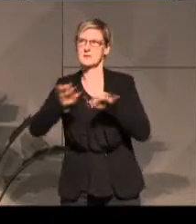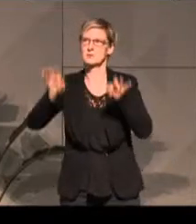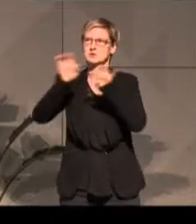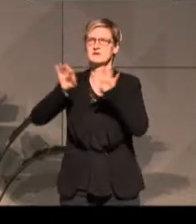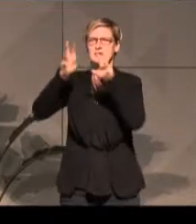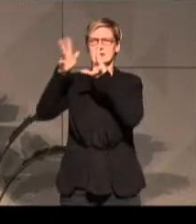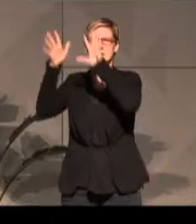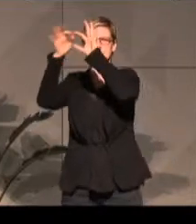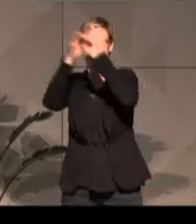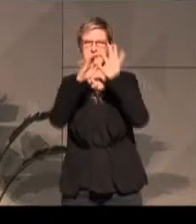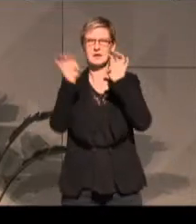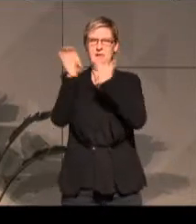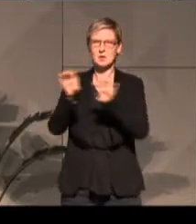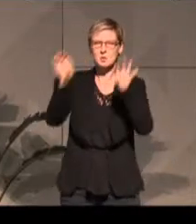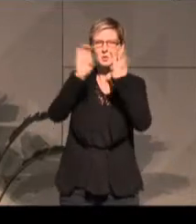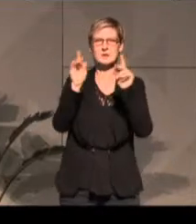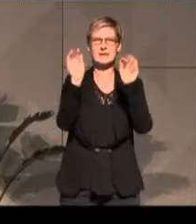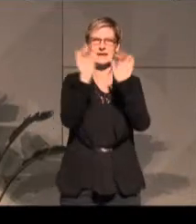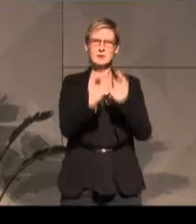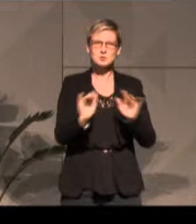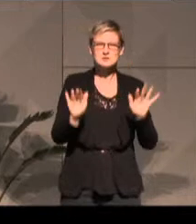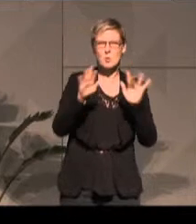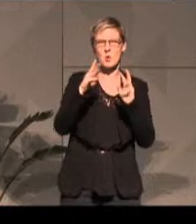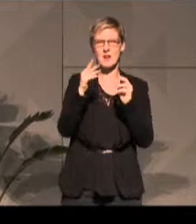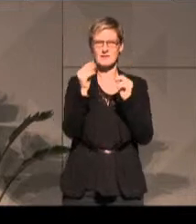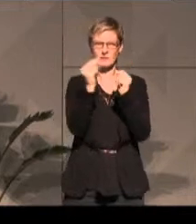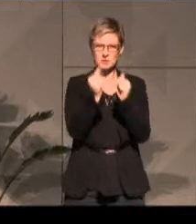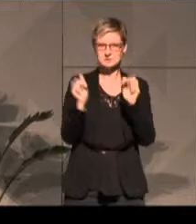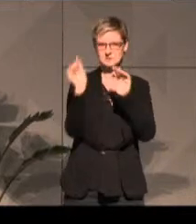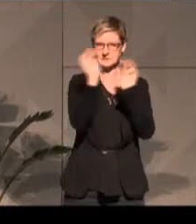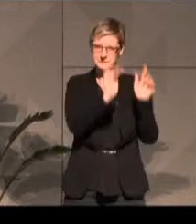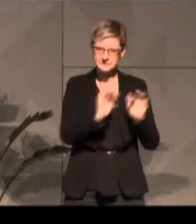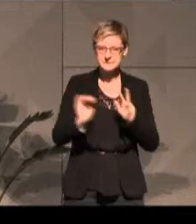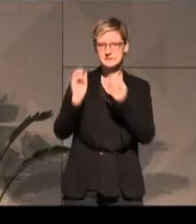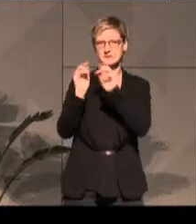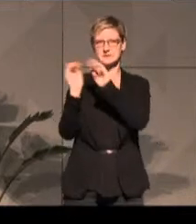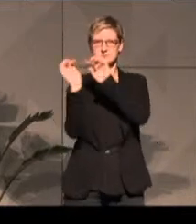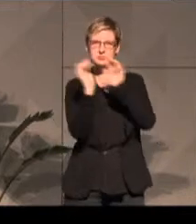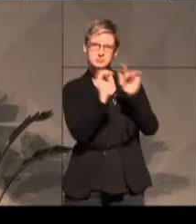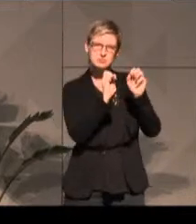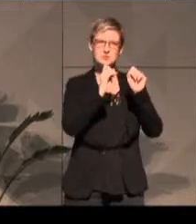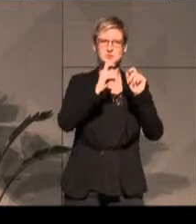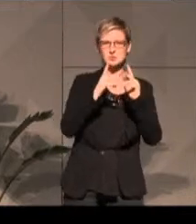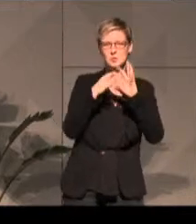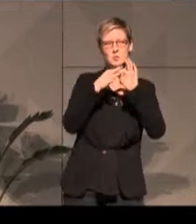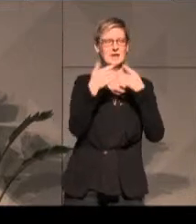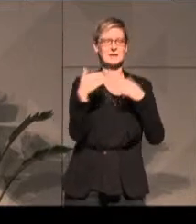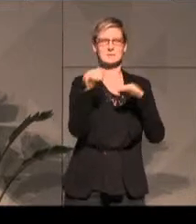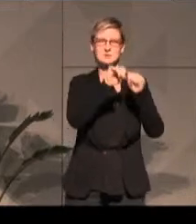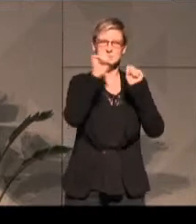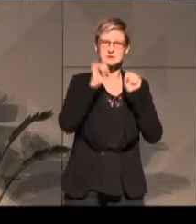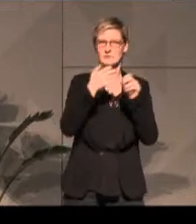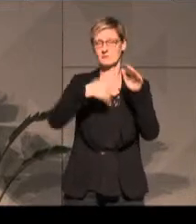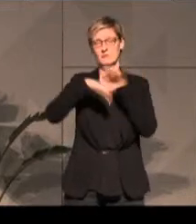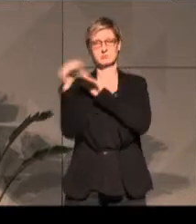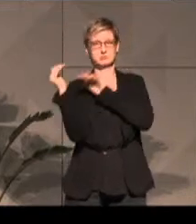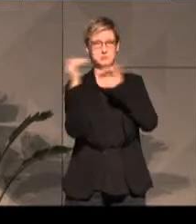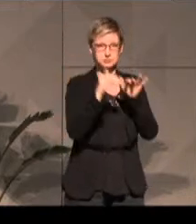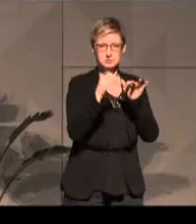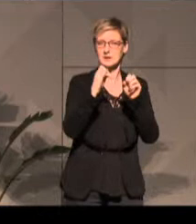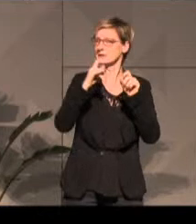the clouds, the atmosphere, the aerosols, the radiation, the interplays,